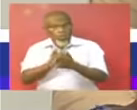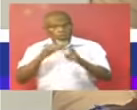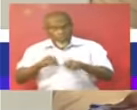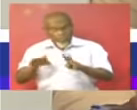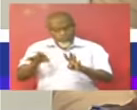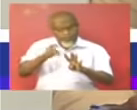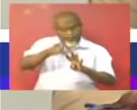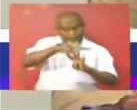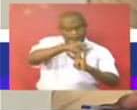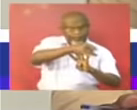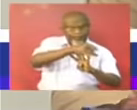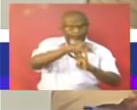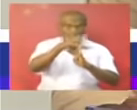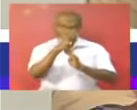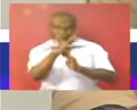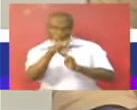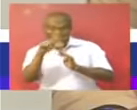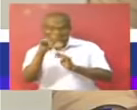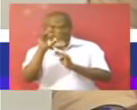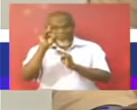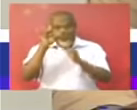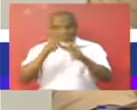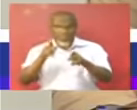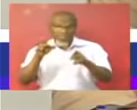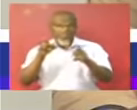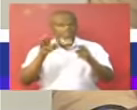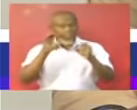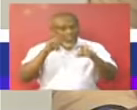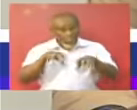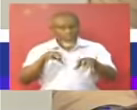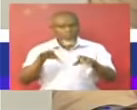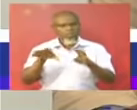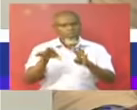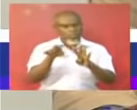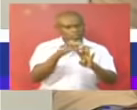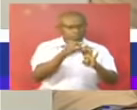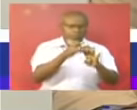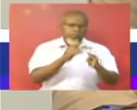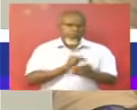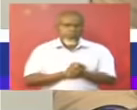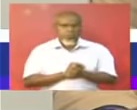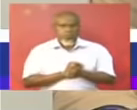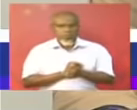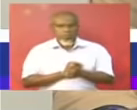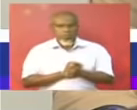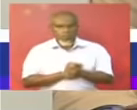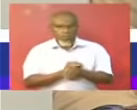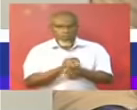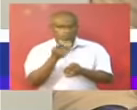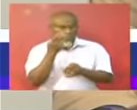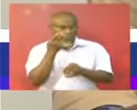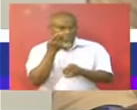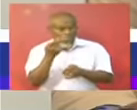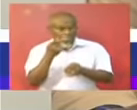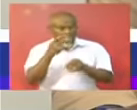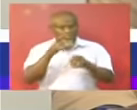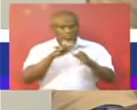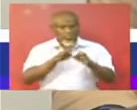any one index case. And as a result of that, what you're seeing in populations that aren't